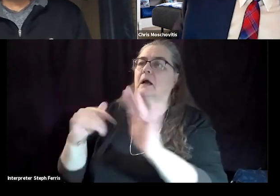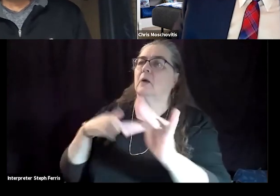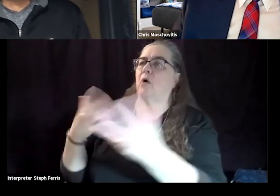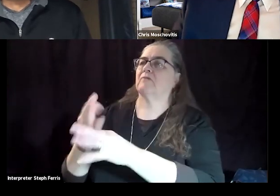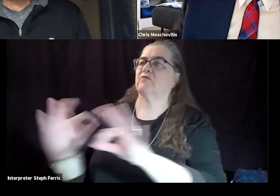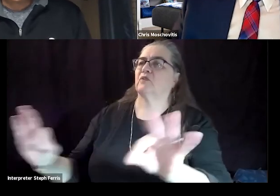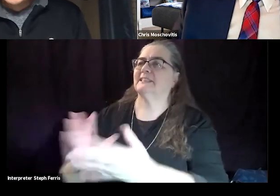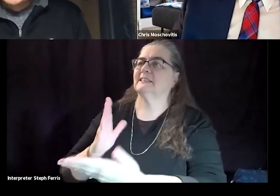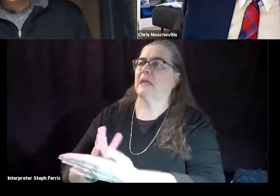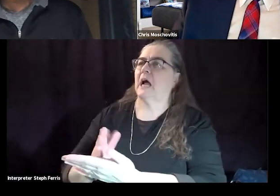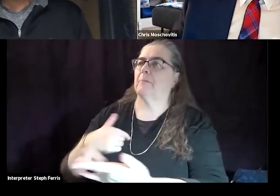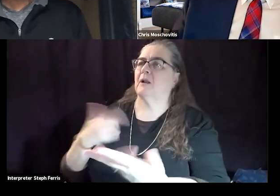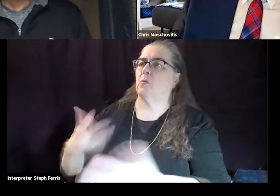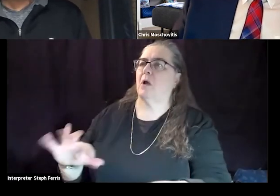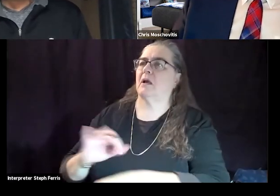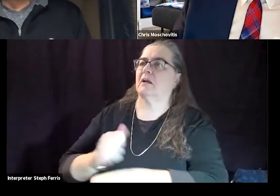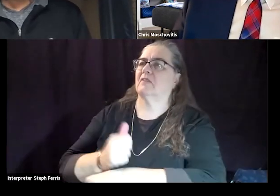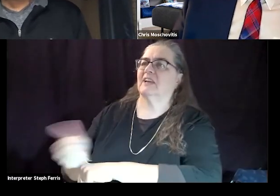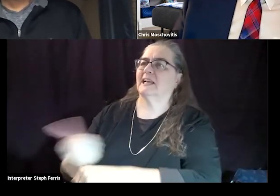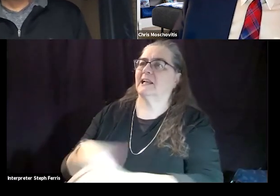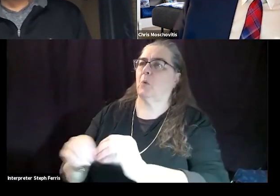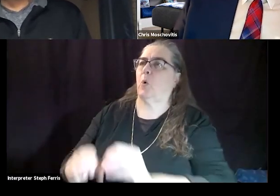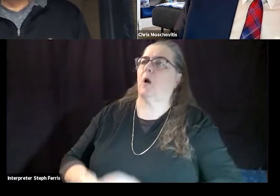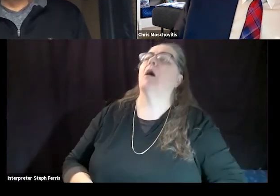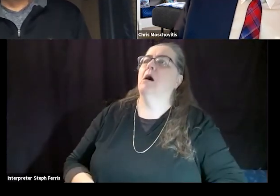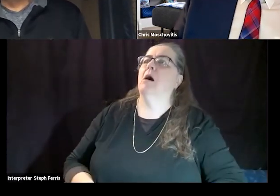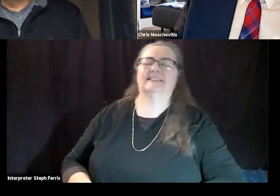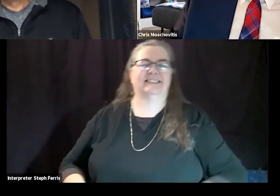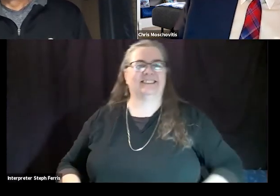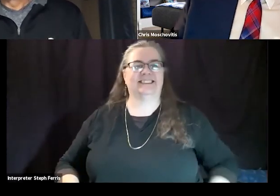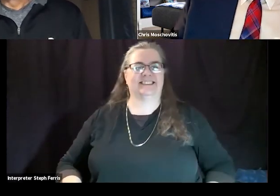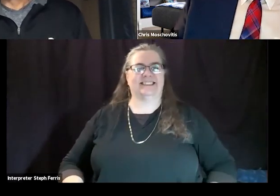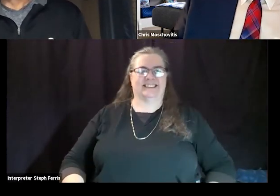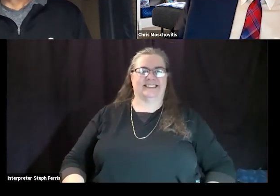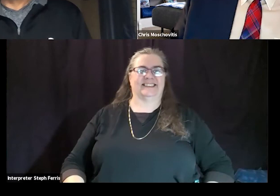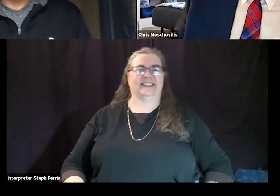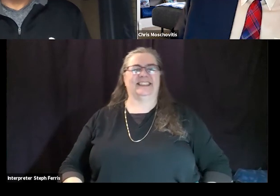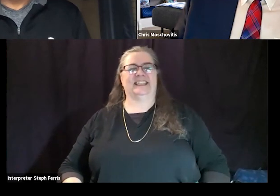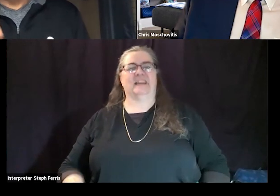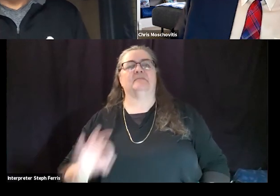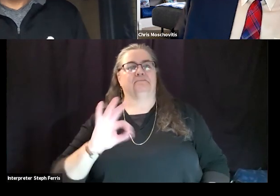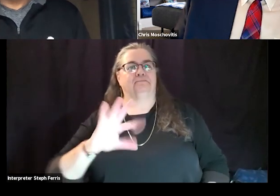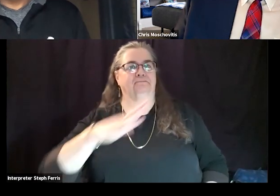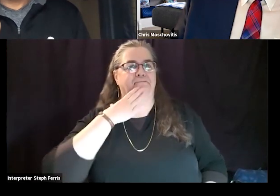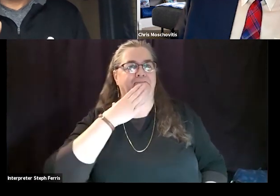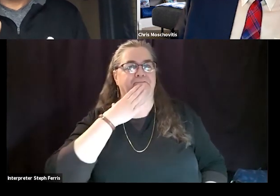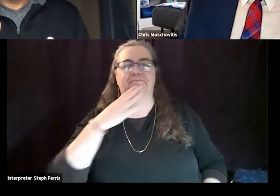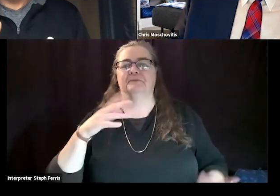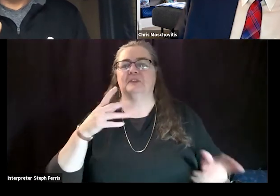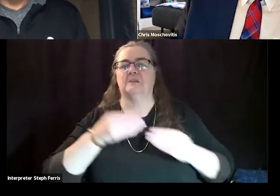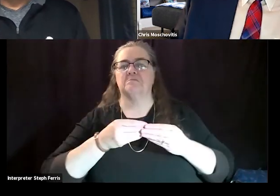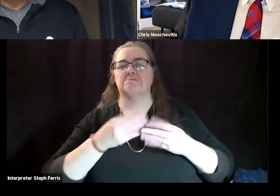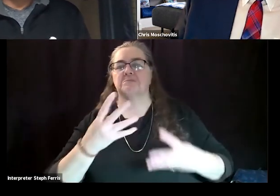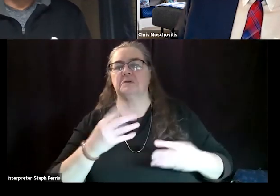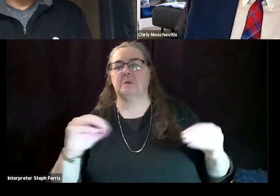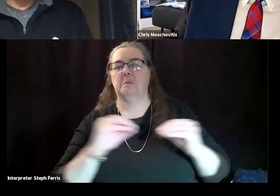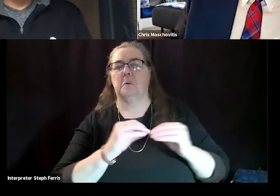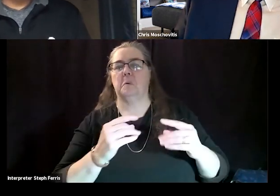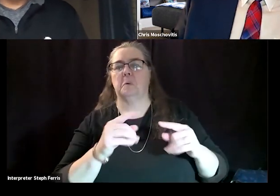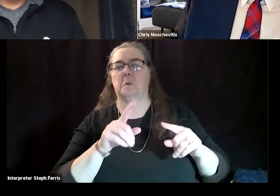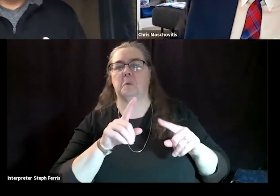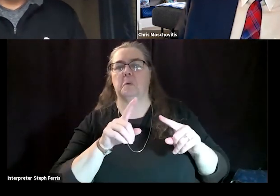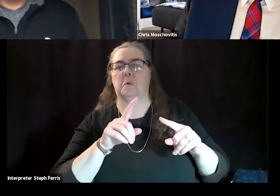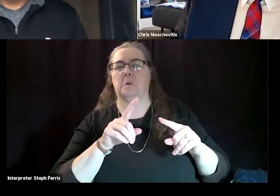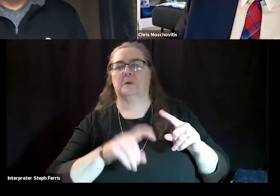those self-configuring things. Very good. Very good. I don't see any more questions, Chris. Okay. I'm